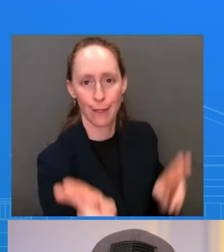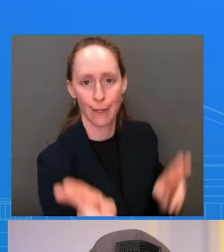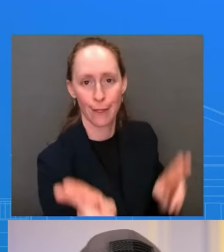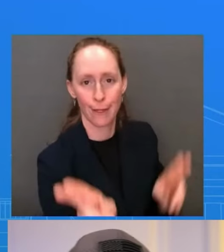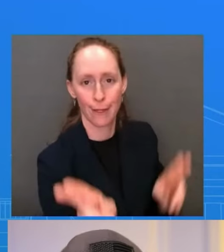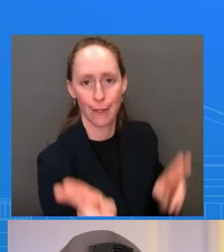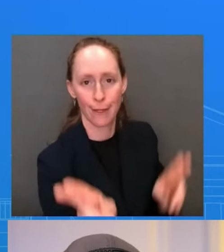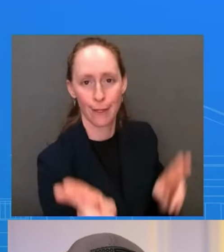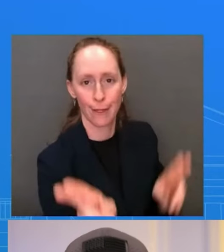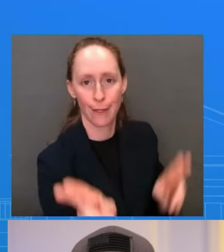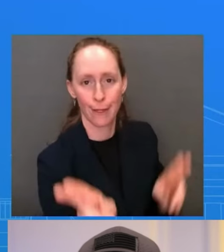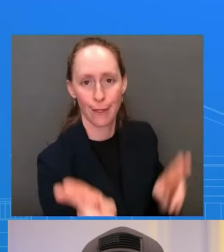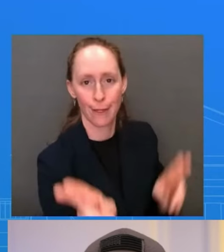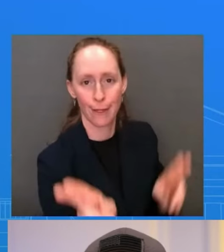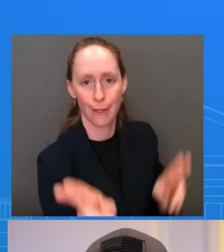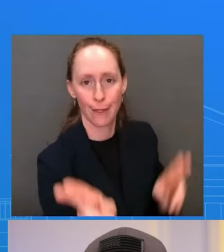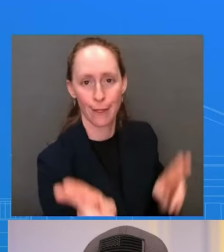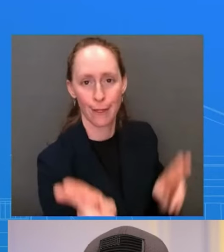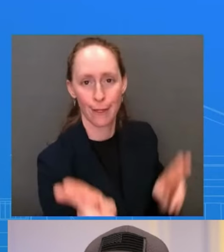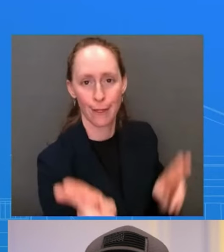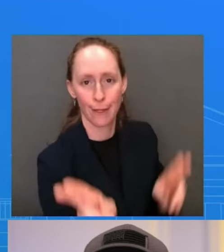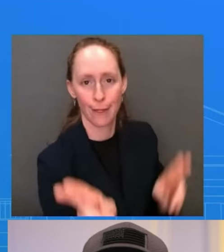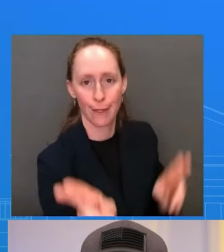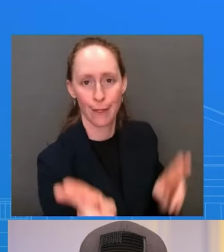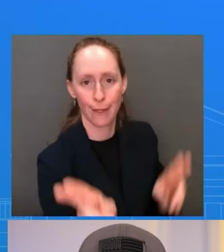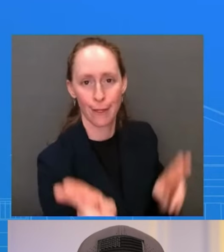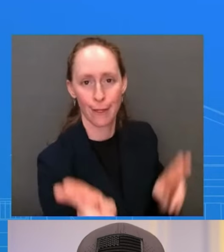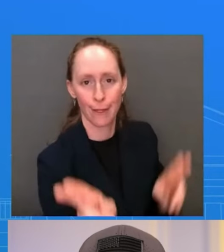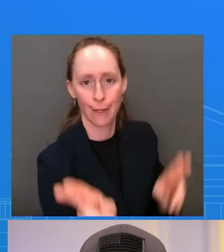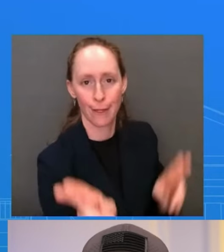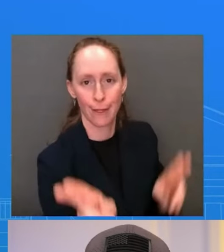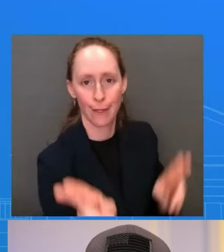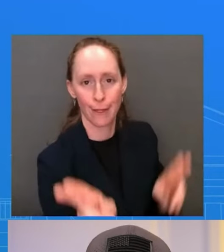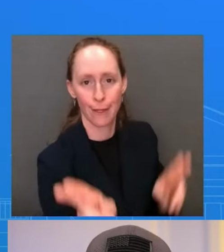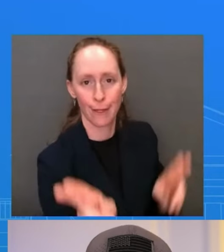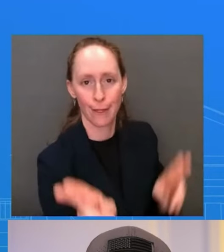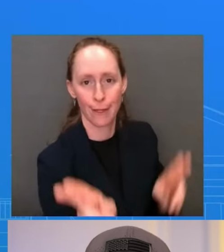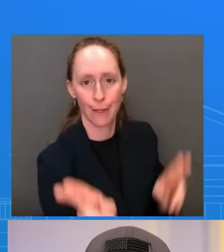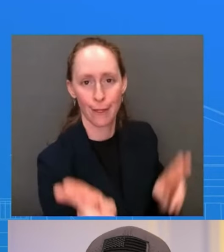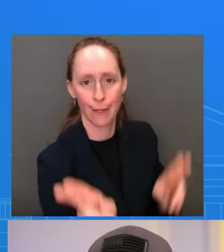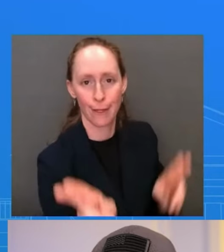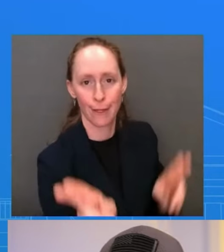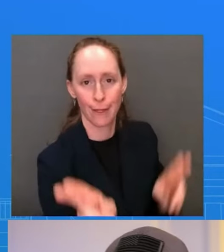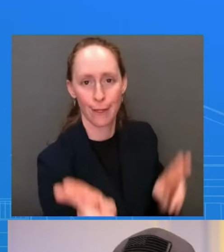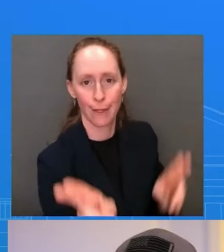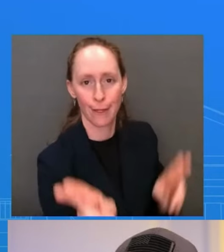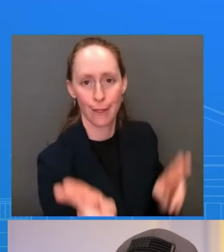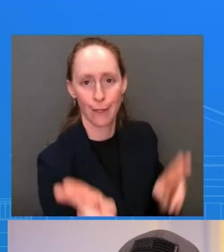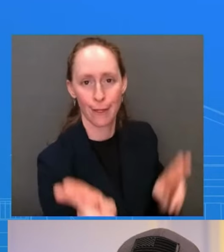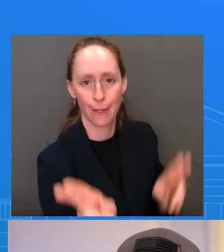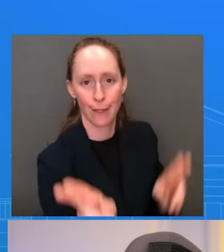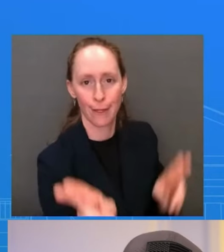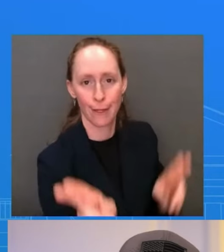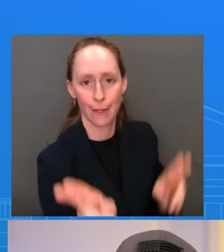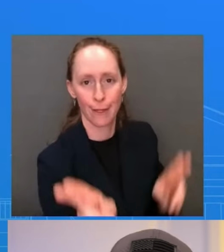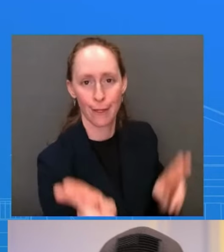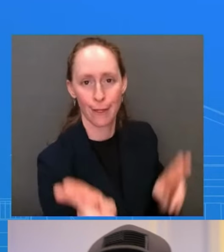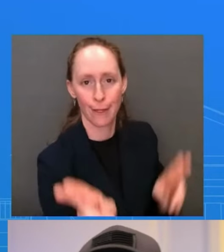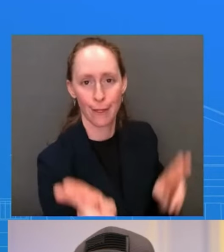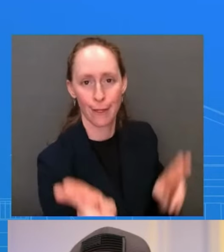economy. You can look at the job market. I mean, you name it. Joe Biden has done a terrible job with almost everything. I mean, inflation's outcompeting